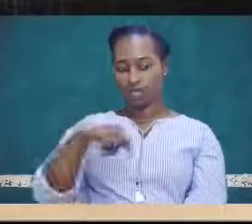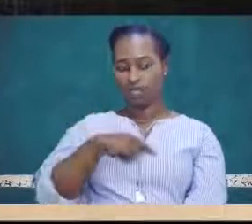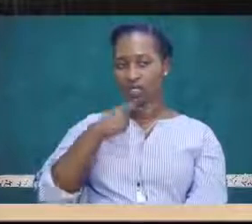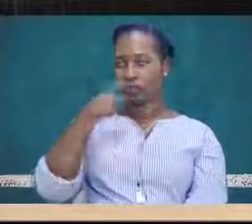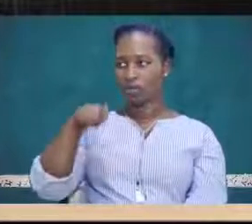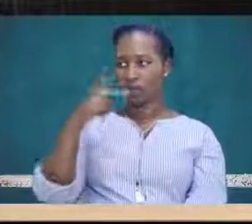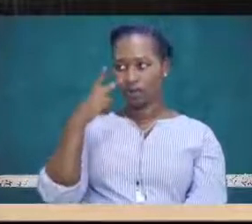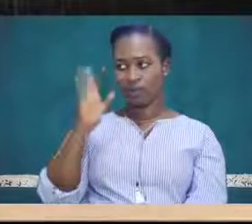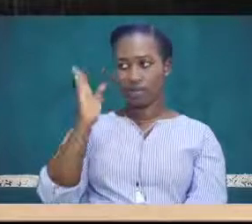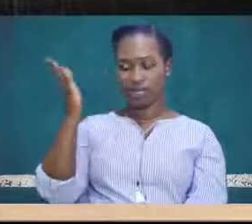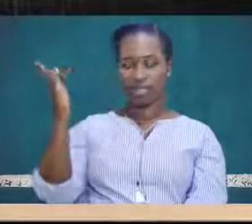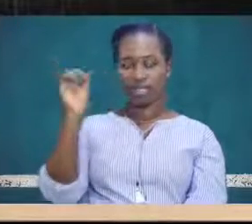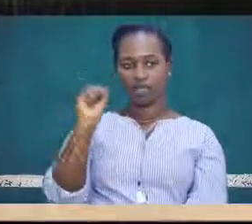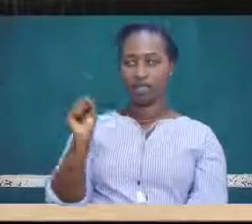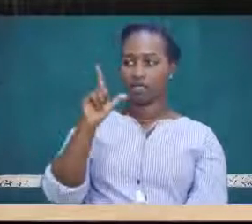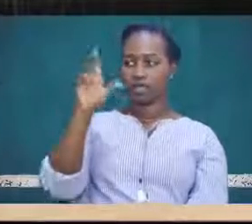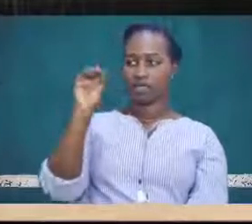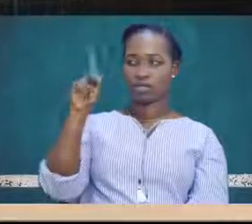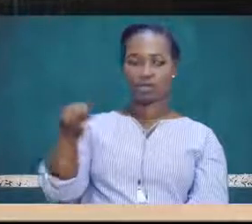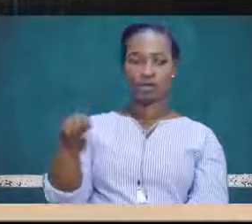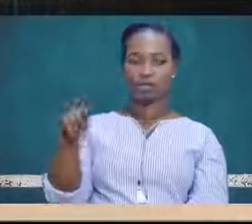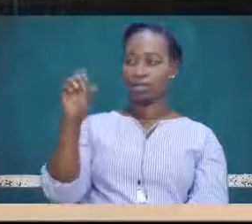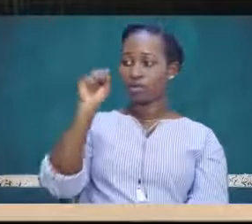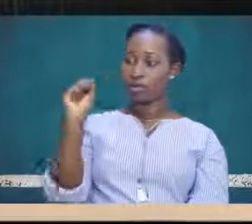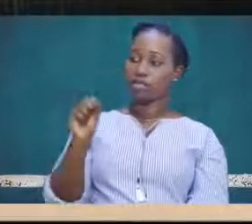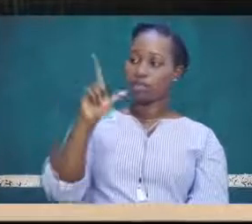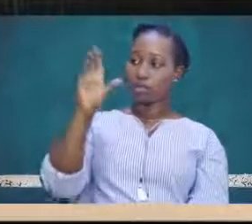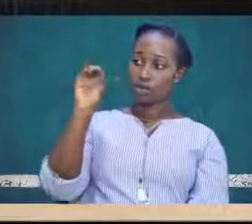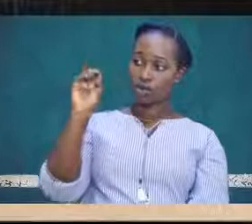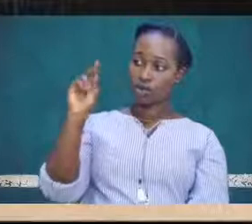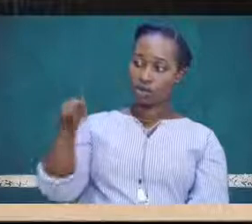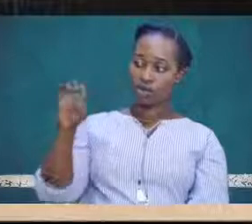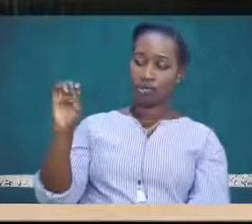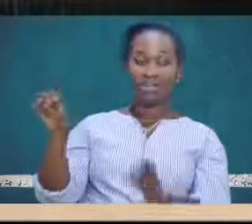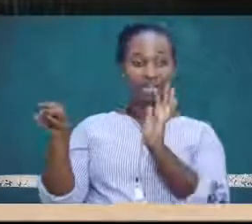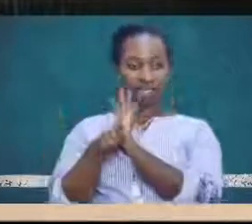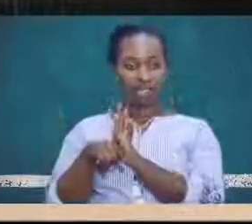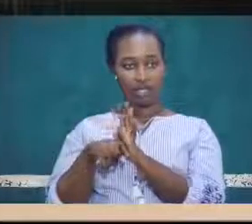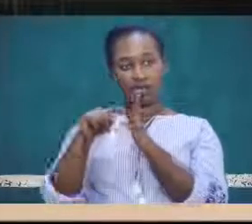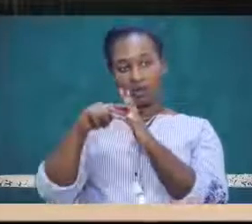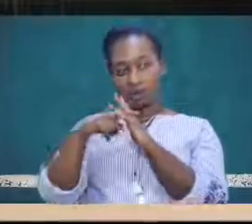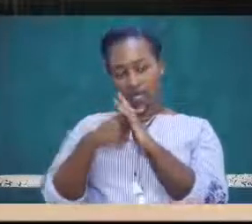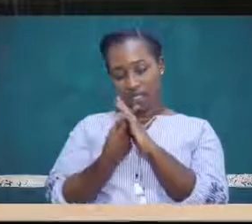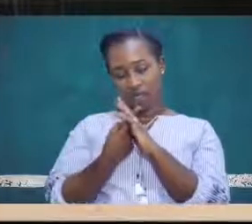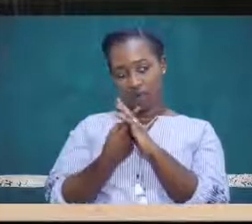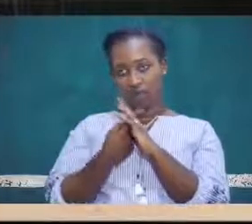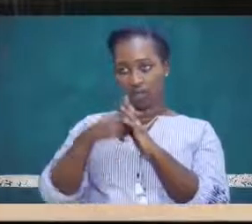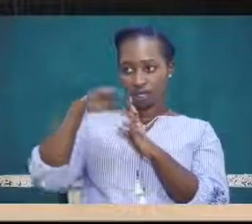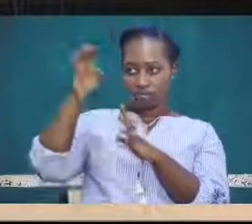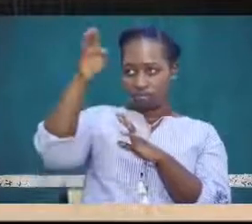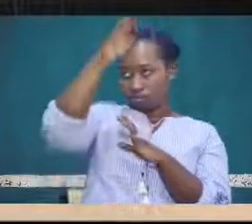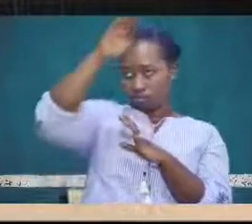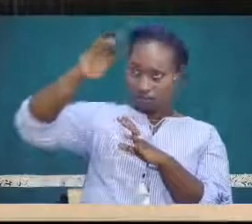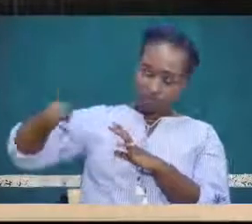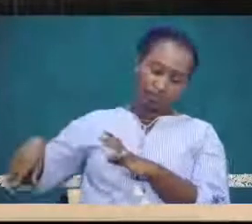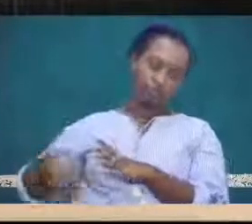for this slope. What is the slope? The slope here is a negative. You can see it is sloping from left to right. That is a normal demand